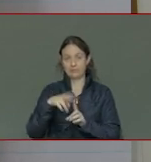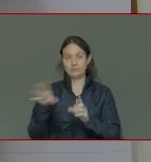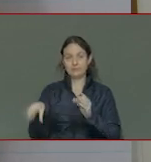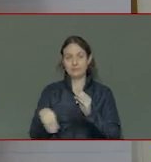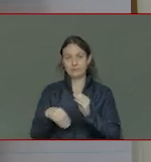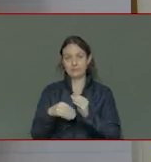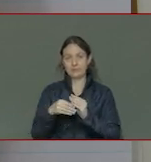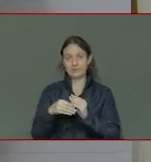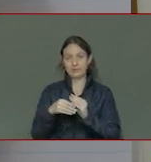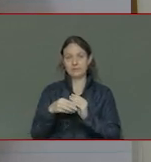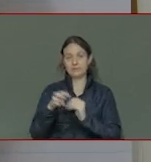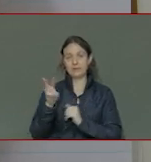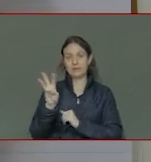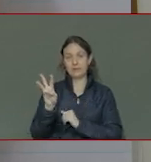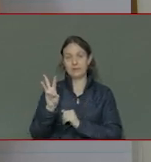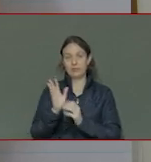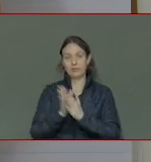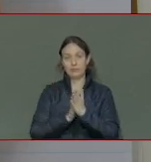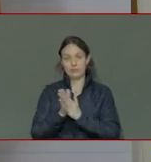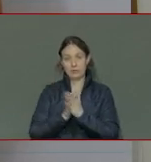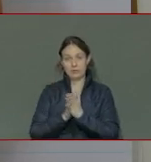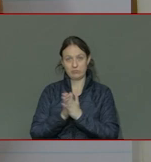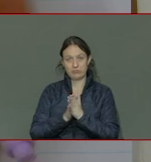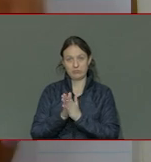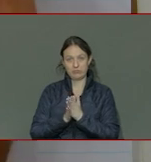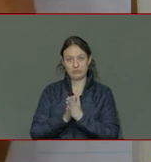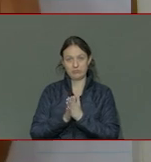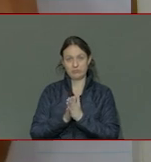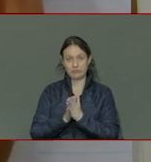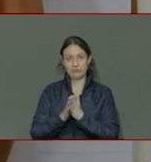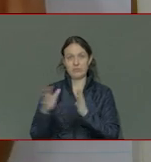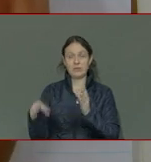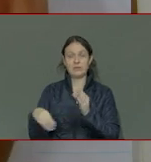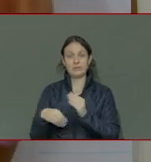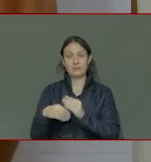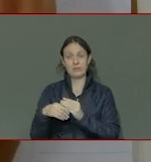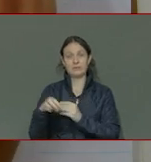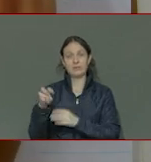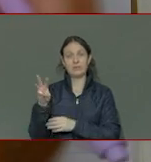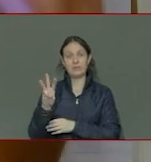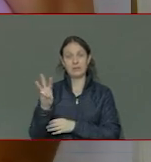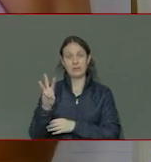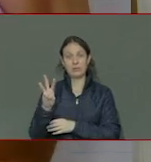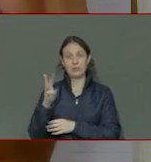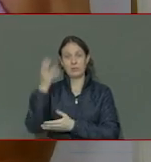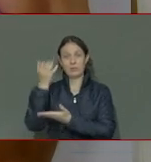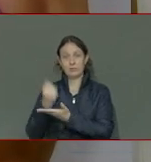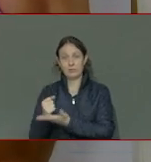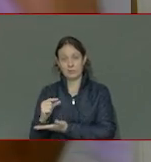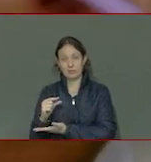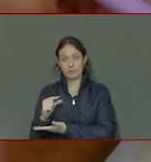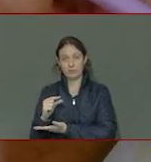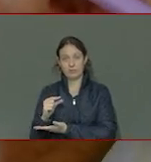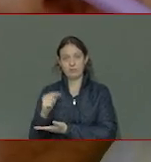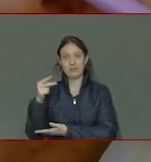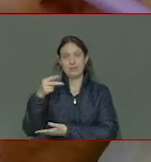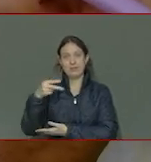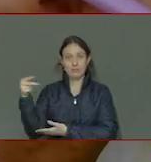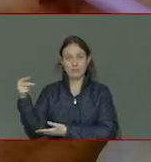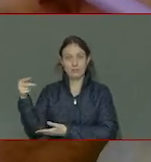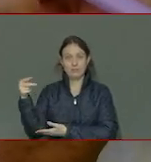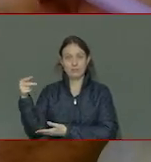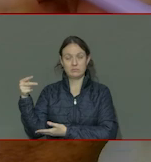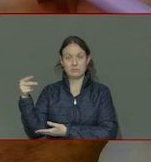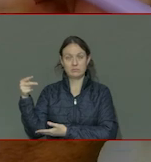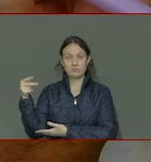plus W friction plus W gravitation equals,